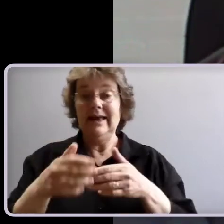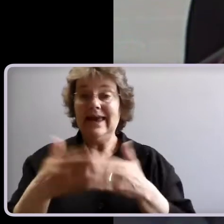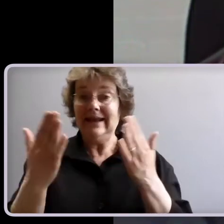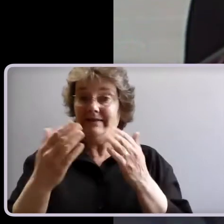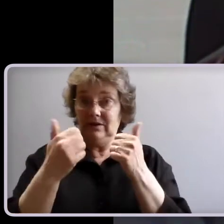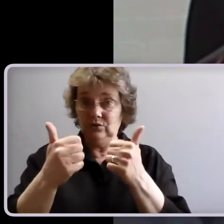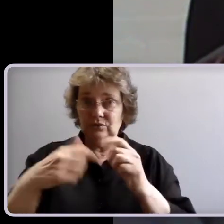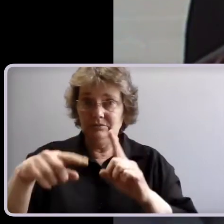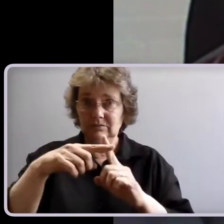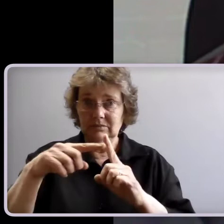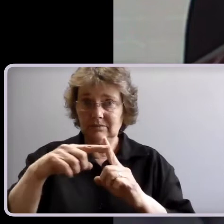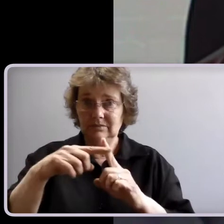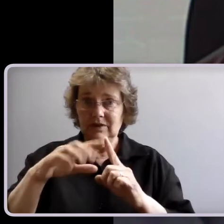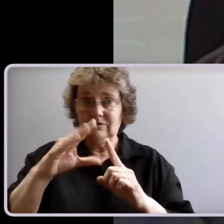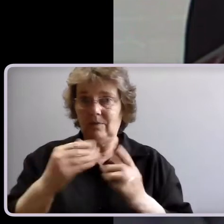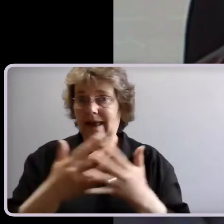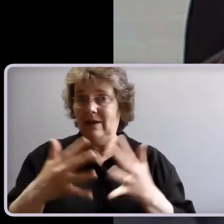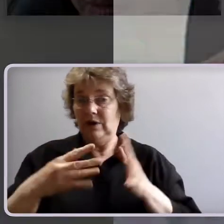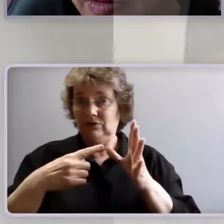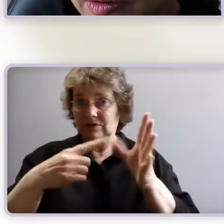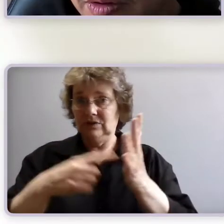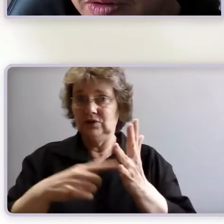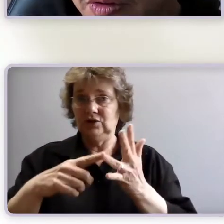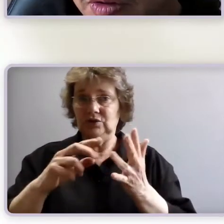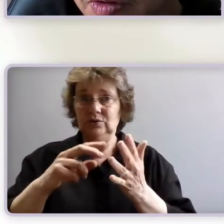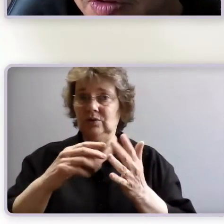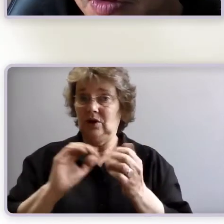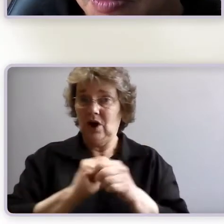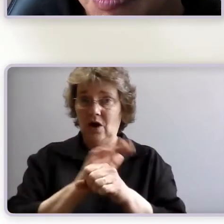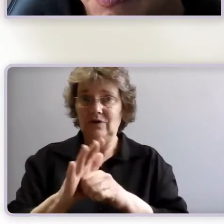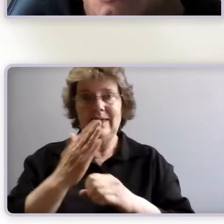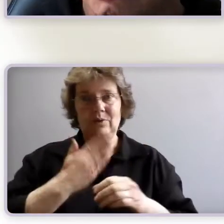to keep? So Tennille, off to you.